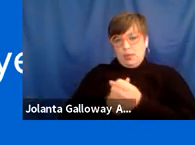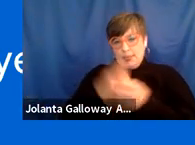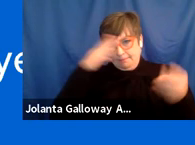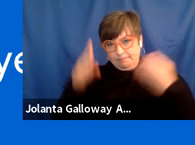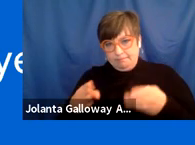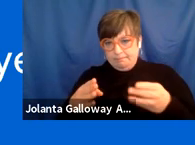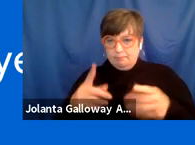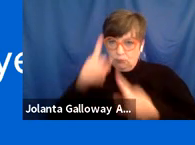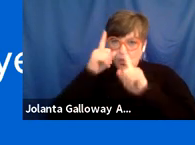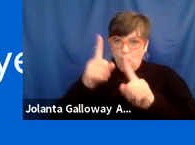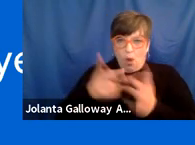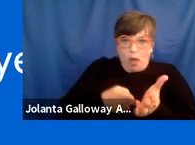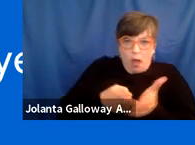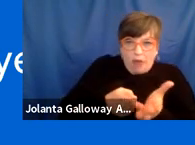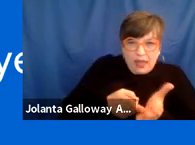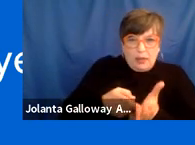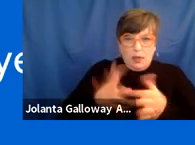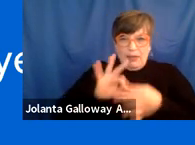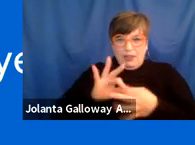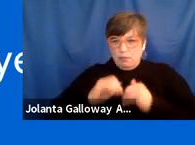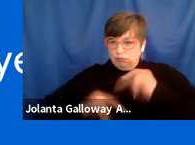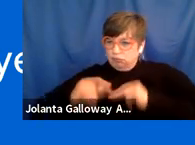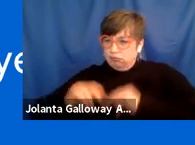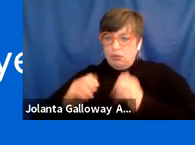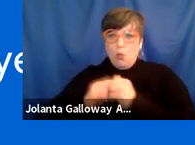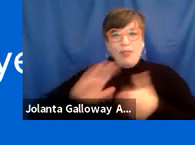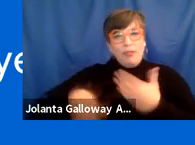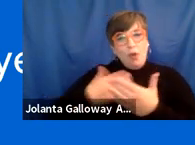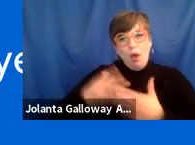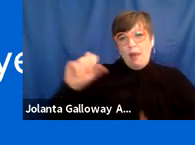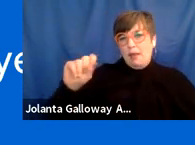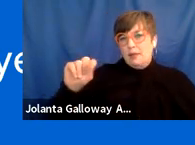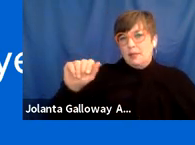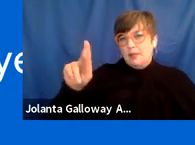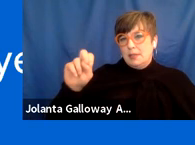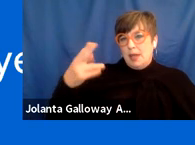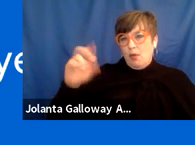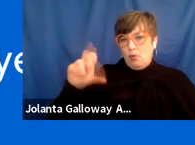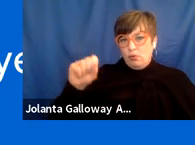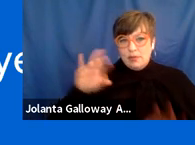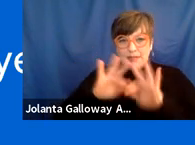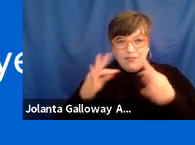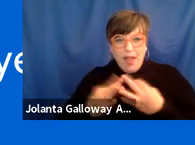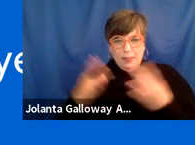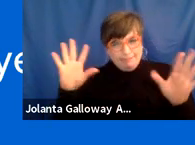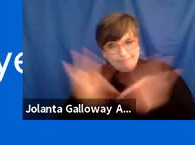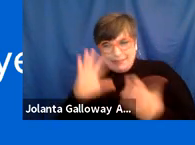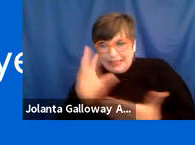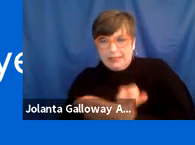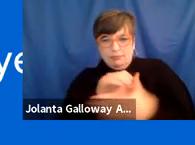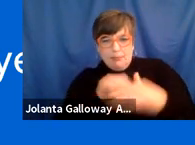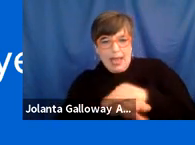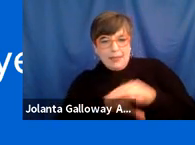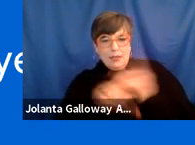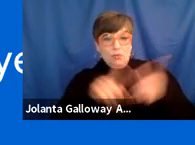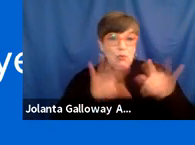building that authentic relationship with all stakeholders and with families to make sure that they have access to their school community and supports that they